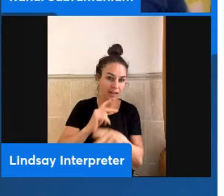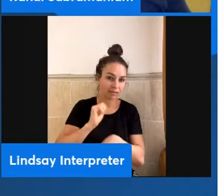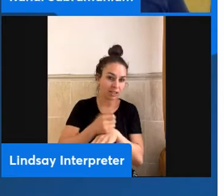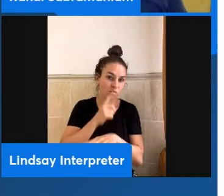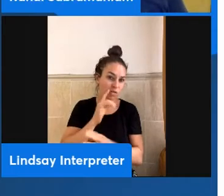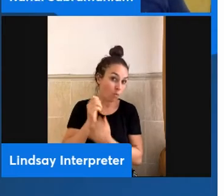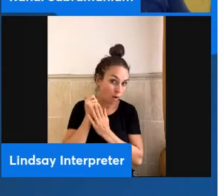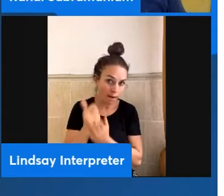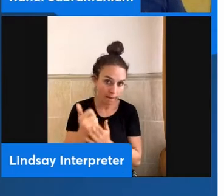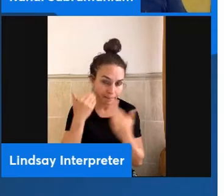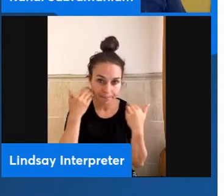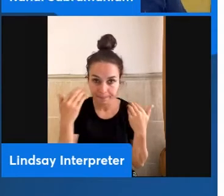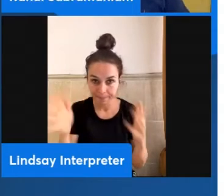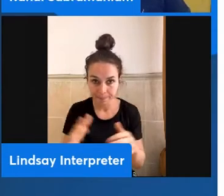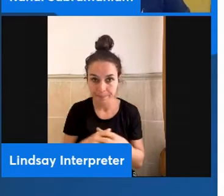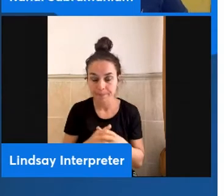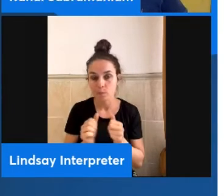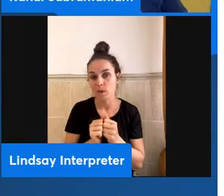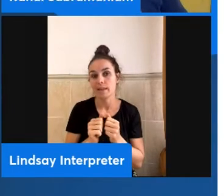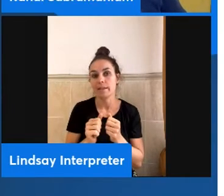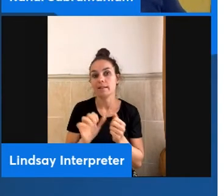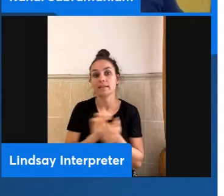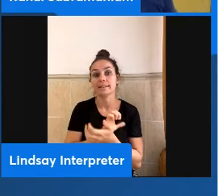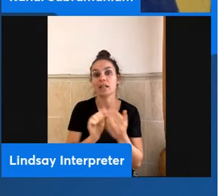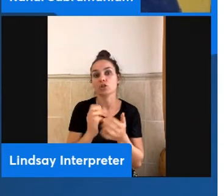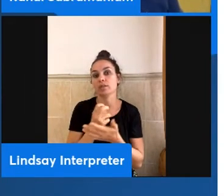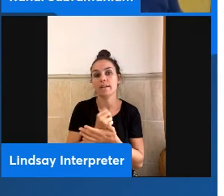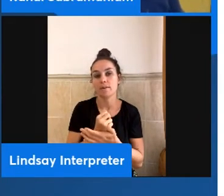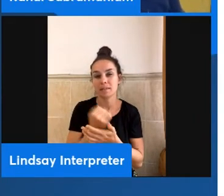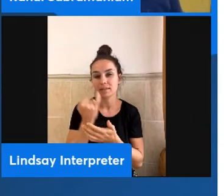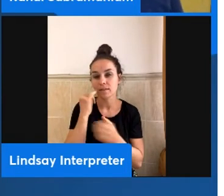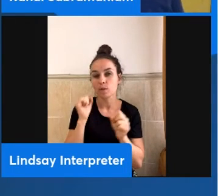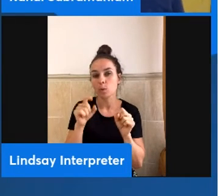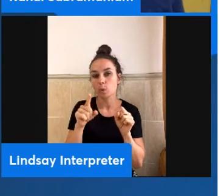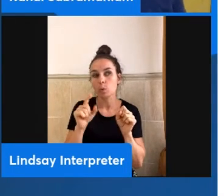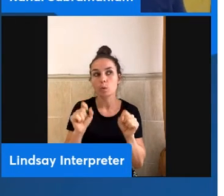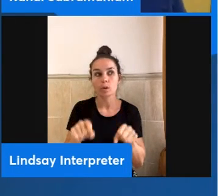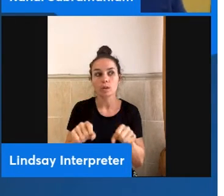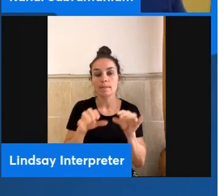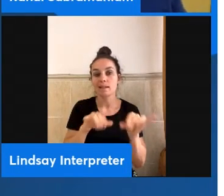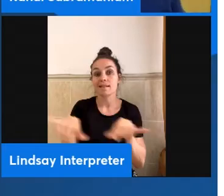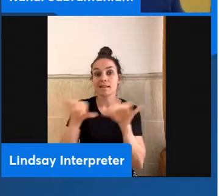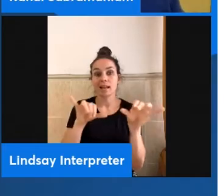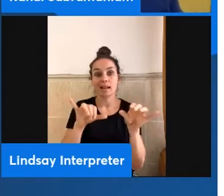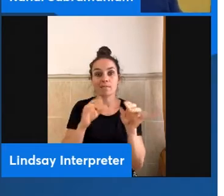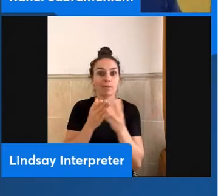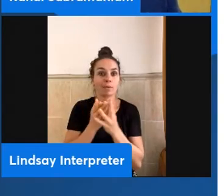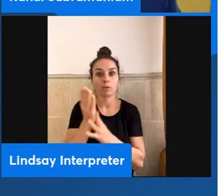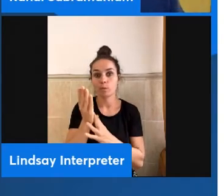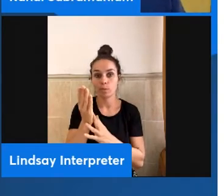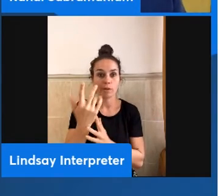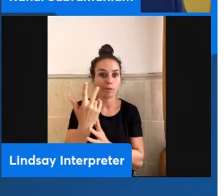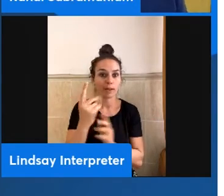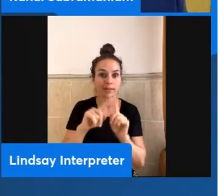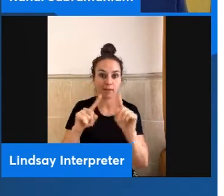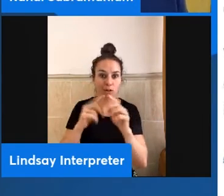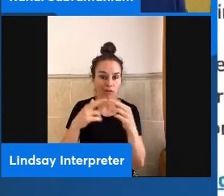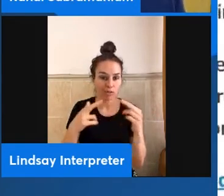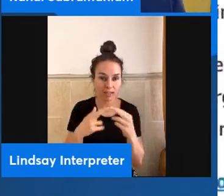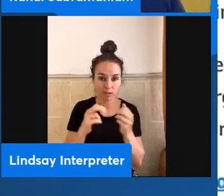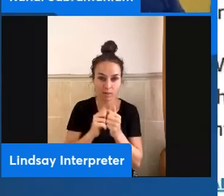helps, with disaster recovery, because you could do the same thing across 3 regions within AWS